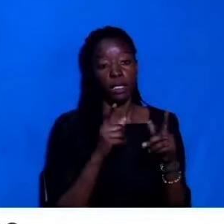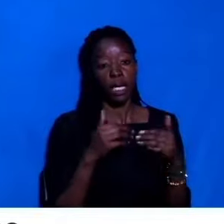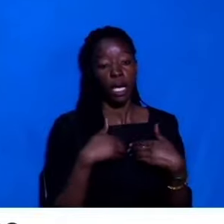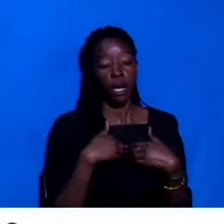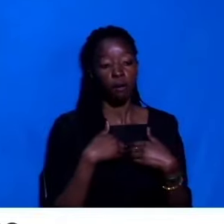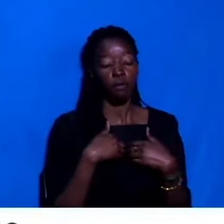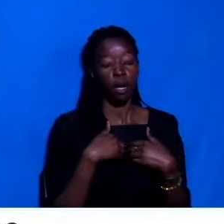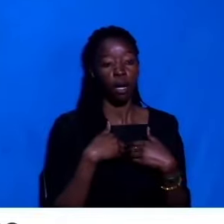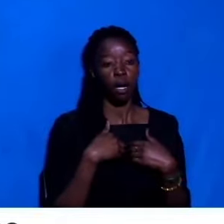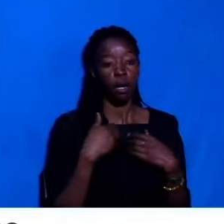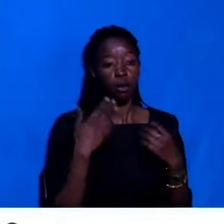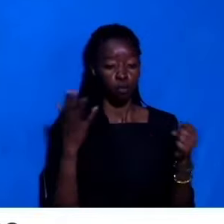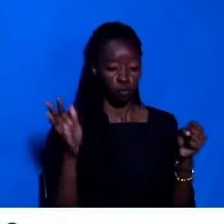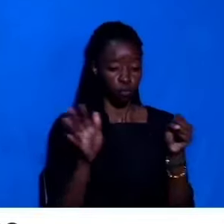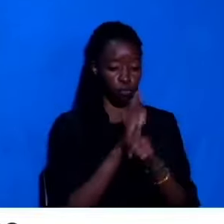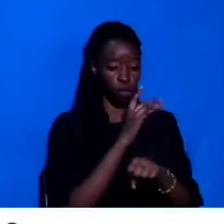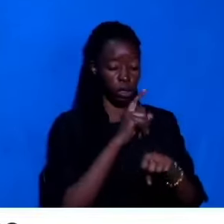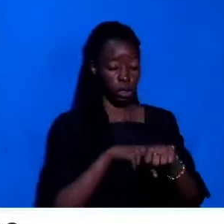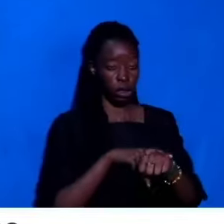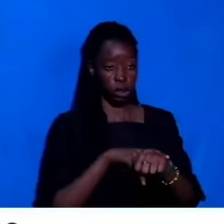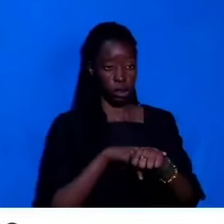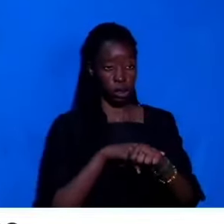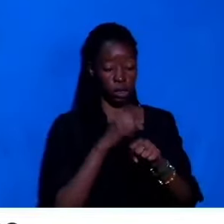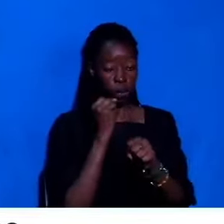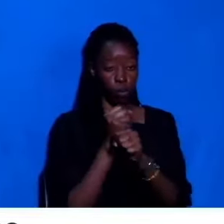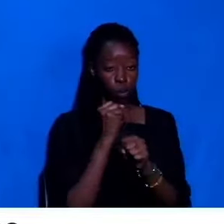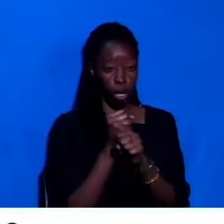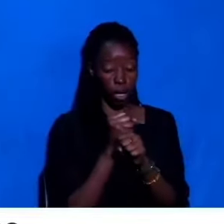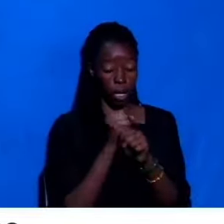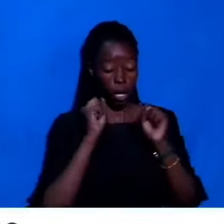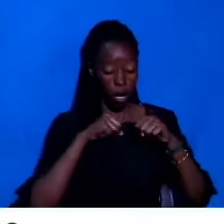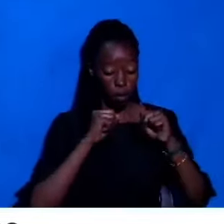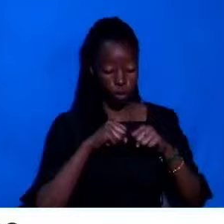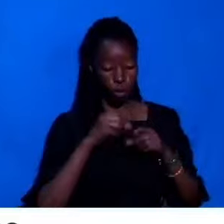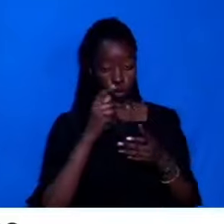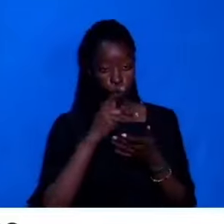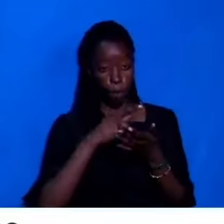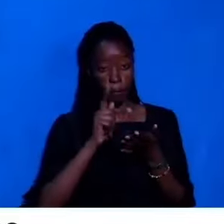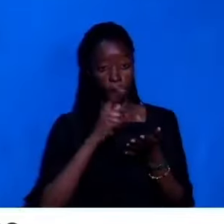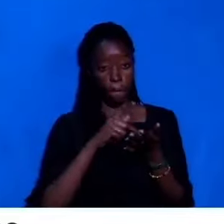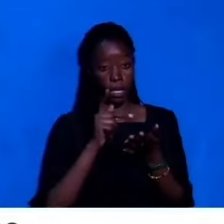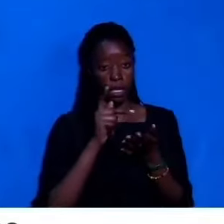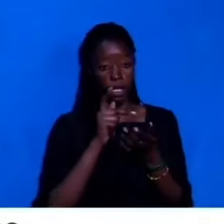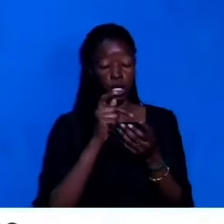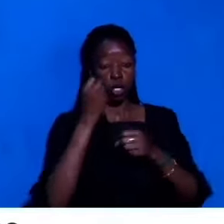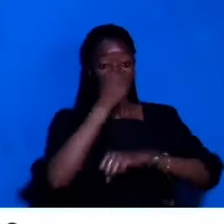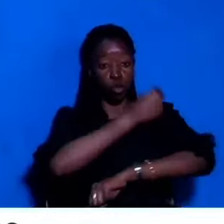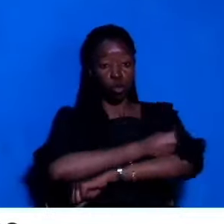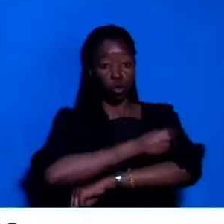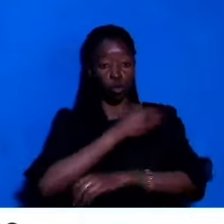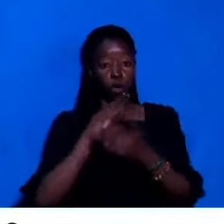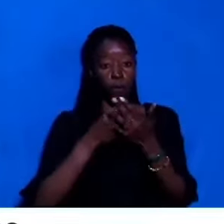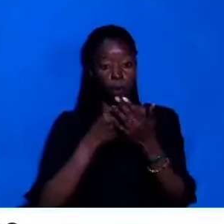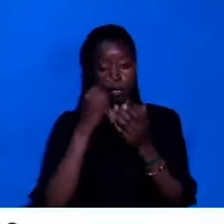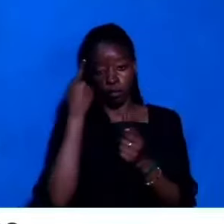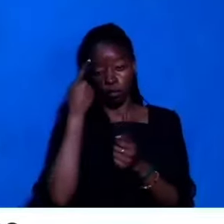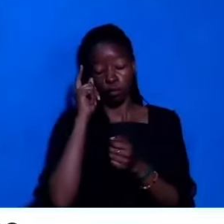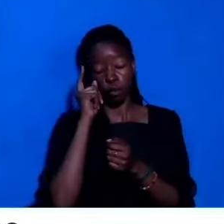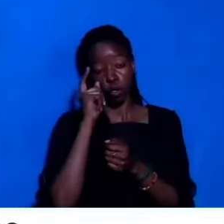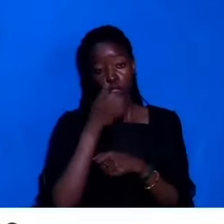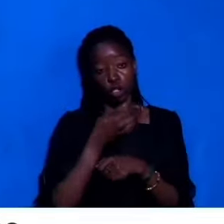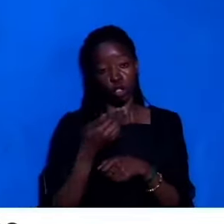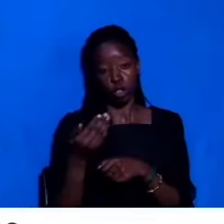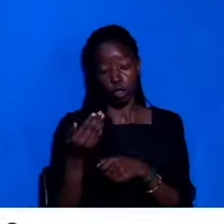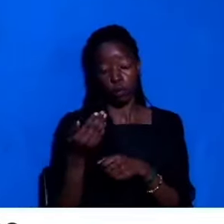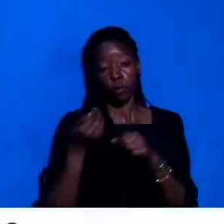to pay school fees for my children. Are you still waiting for more before you give thanks? Can't